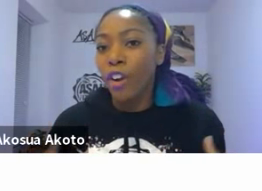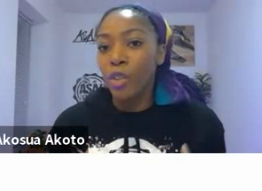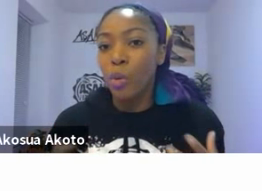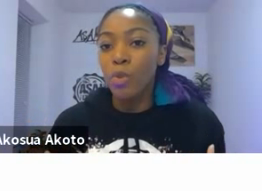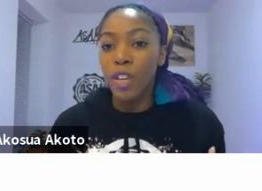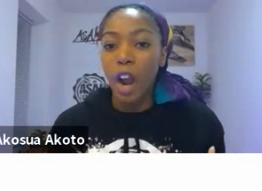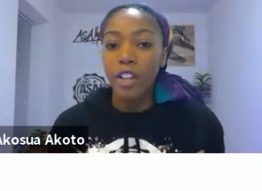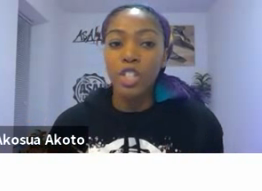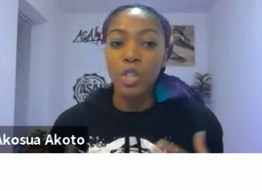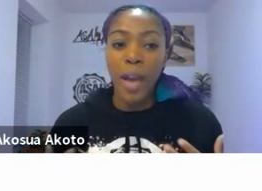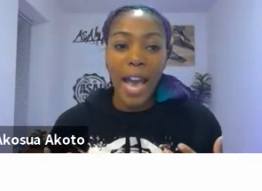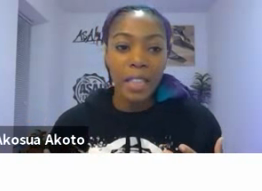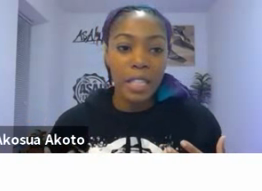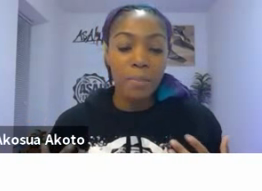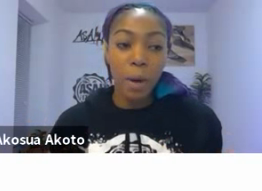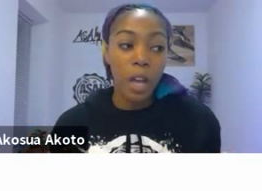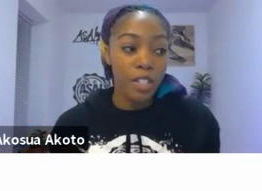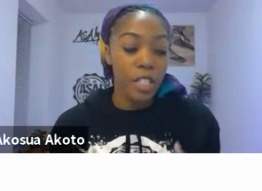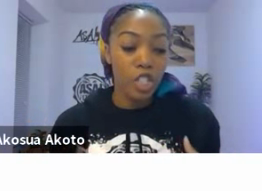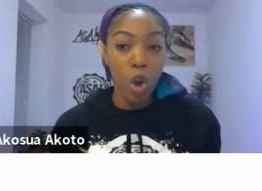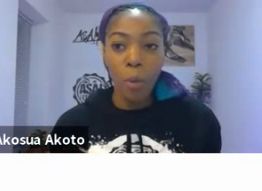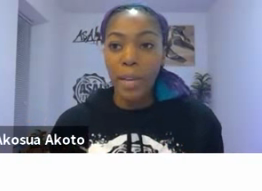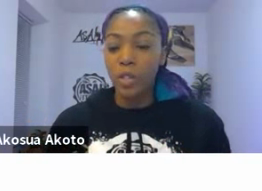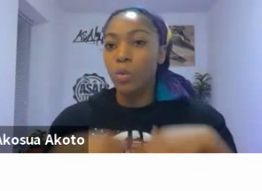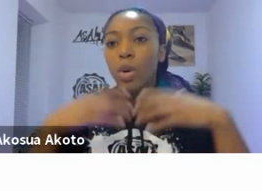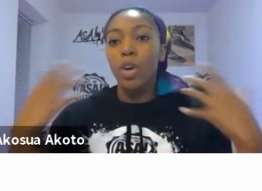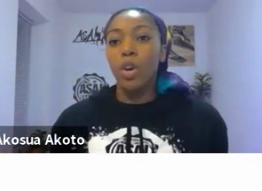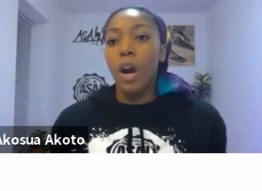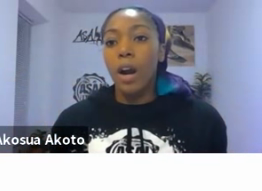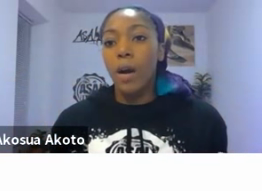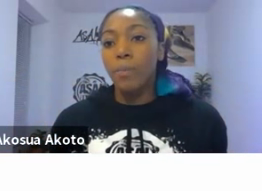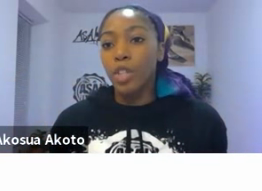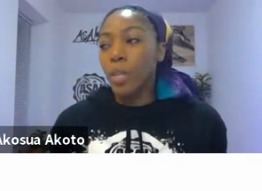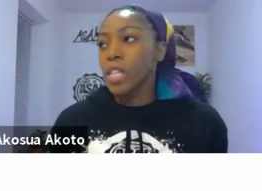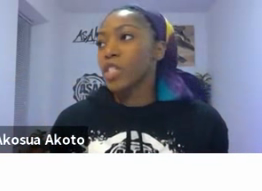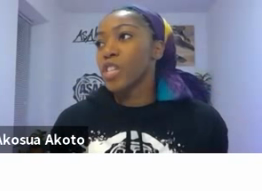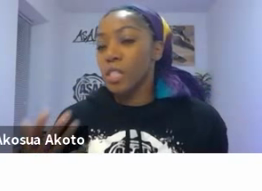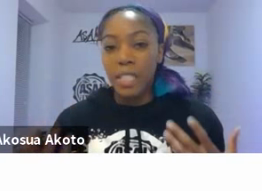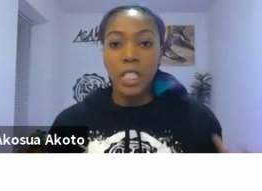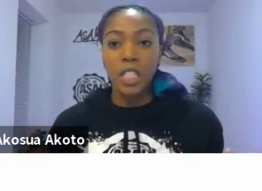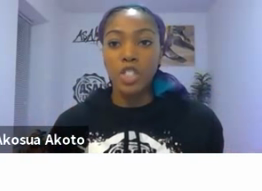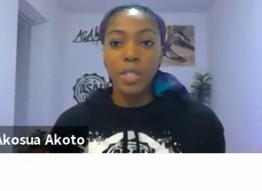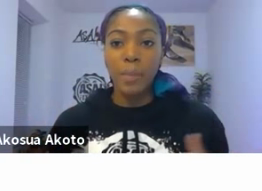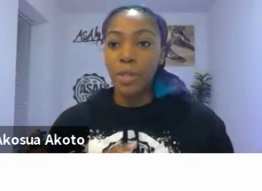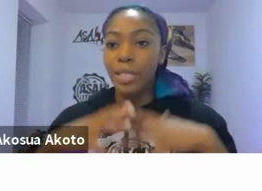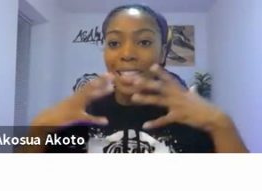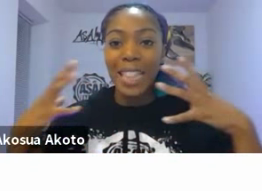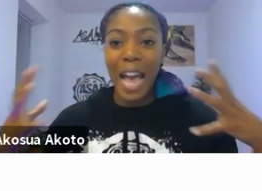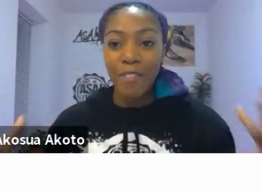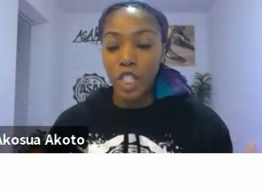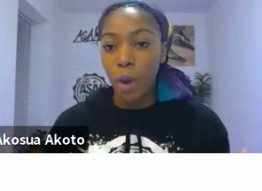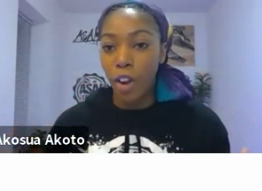live art or moving art. So you had these monarchs and these noblemen who, you know, in history, especially in this century, they put